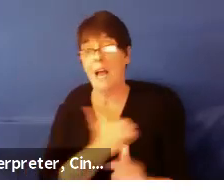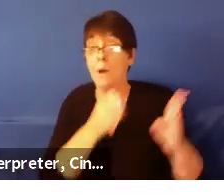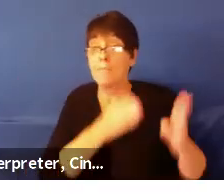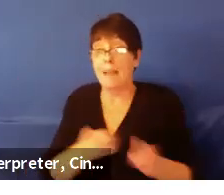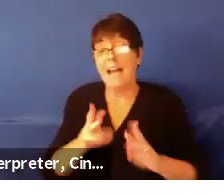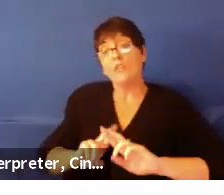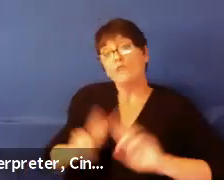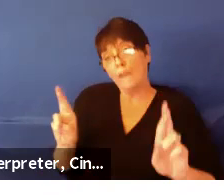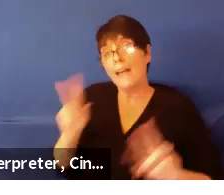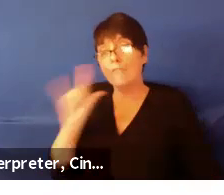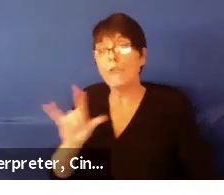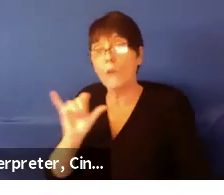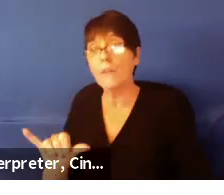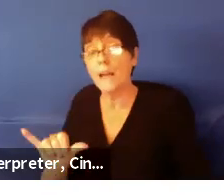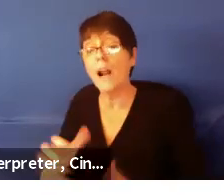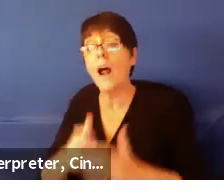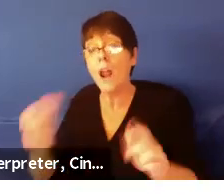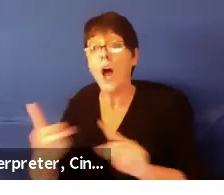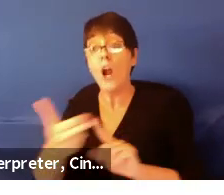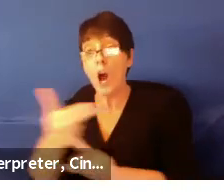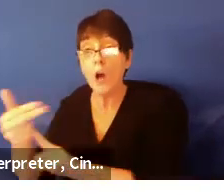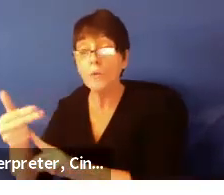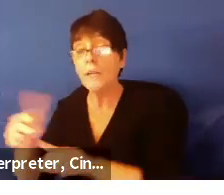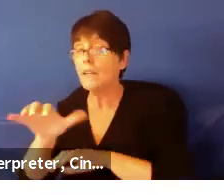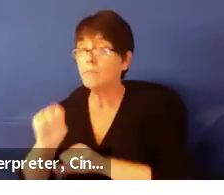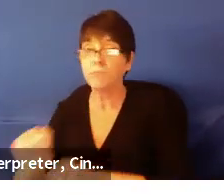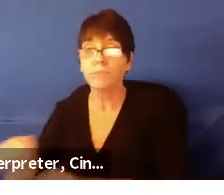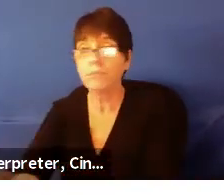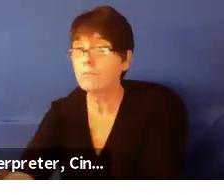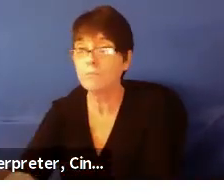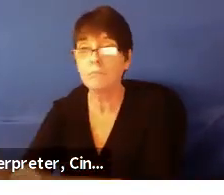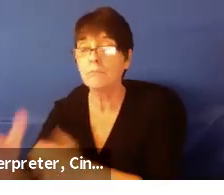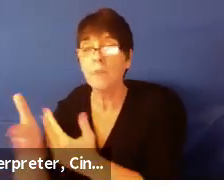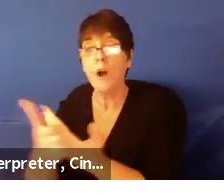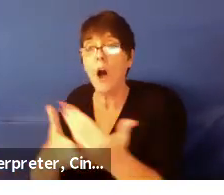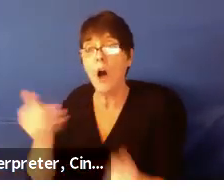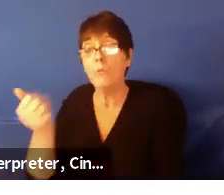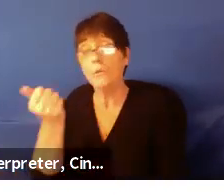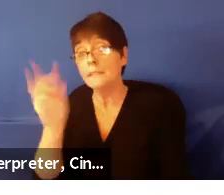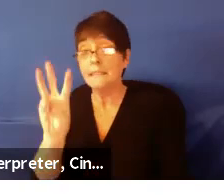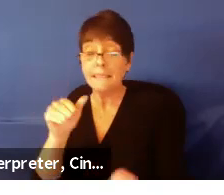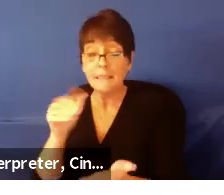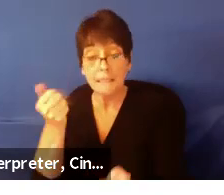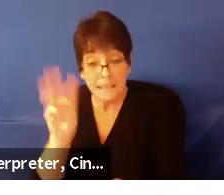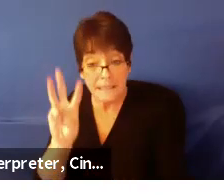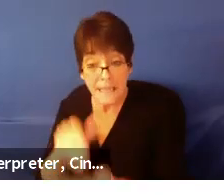going on. Lots of hotel rooms are being taken up by the almost 15,000 people